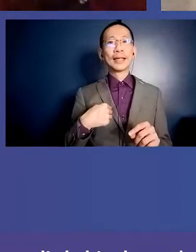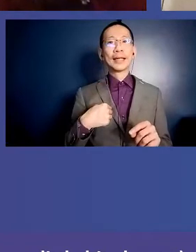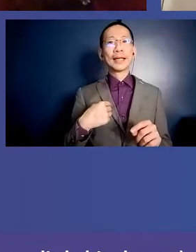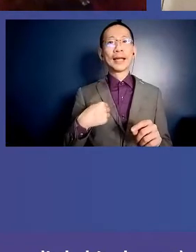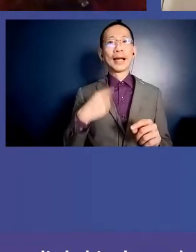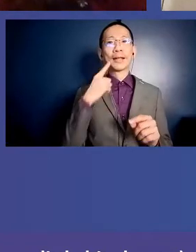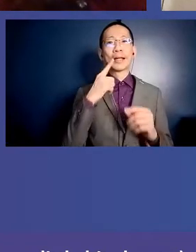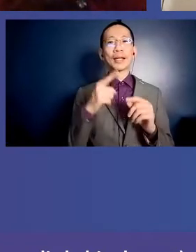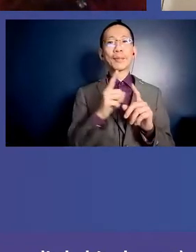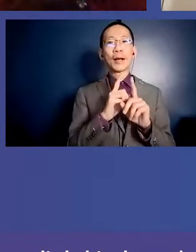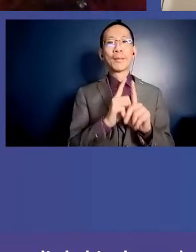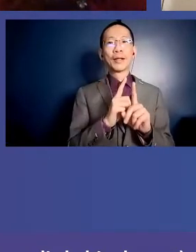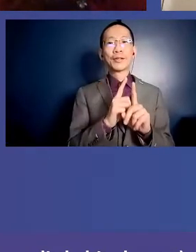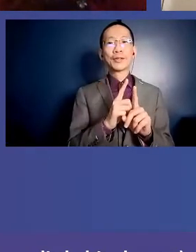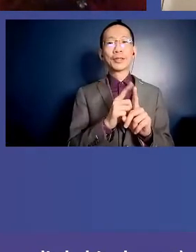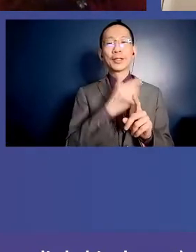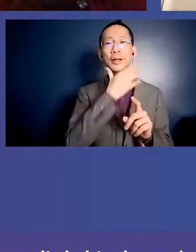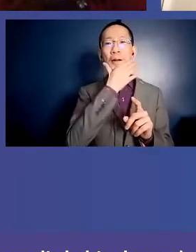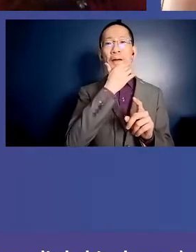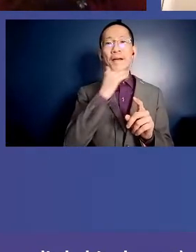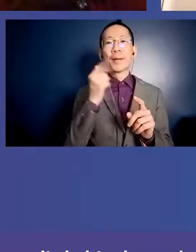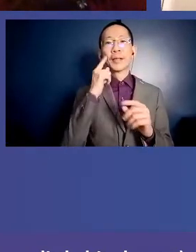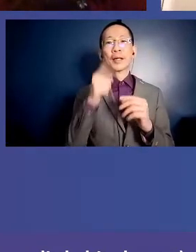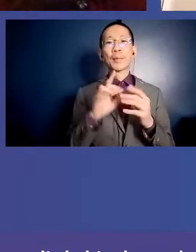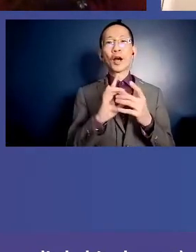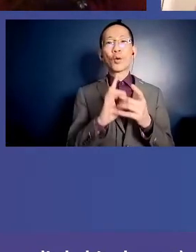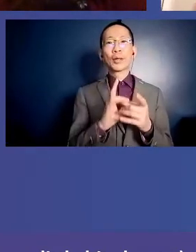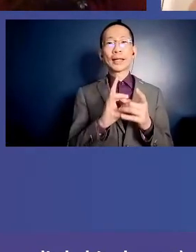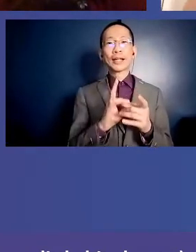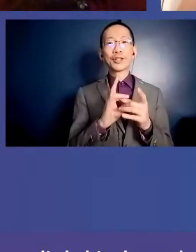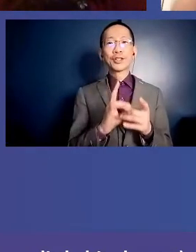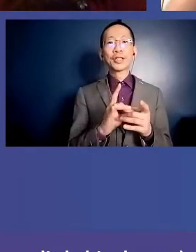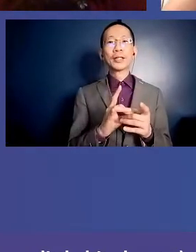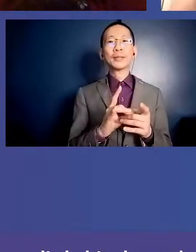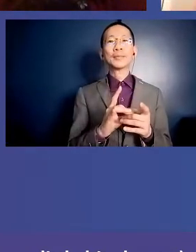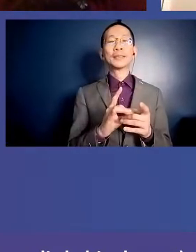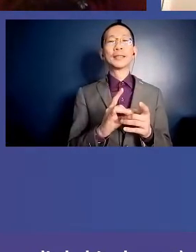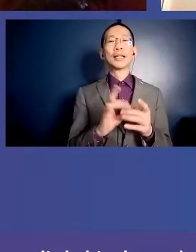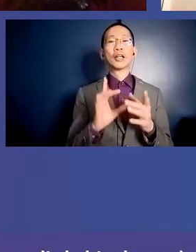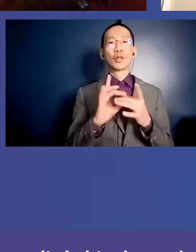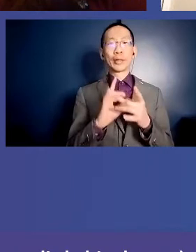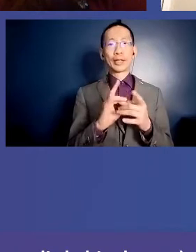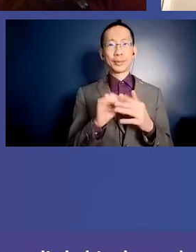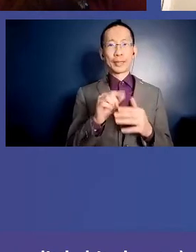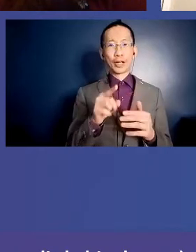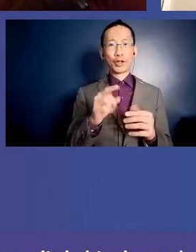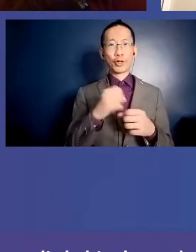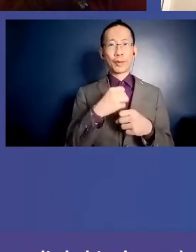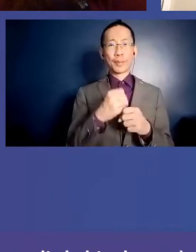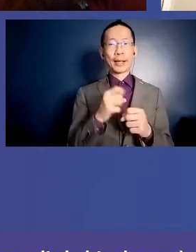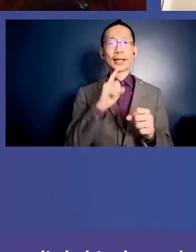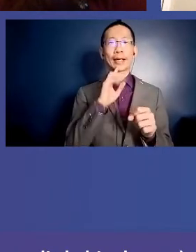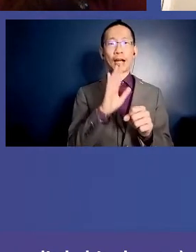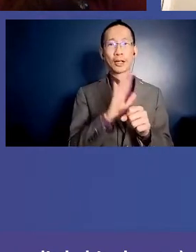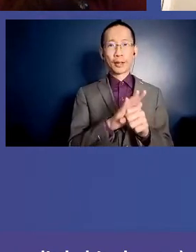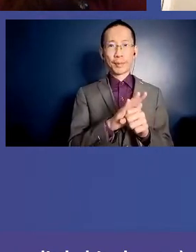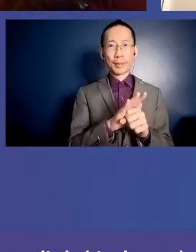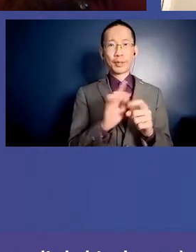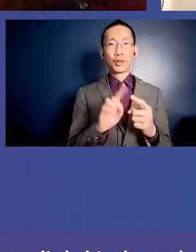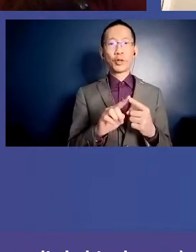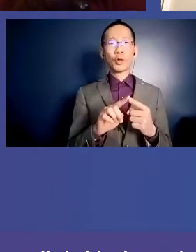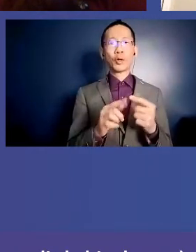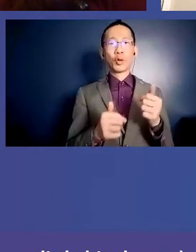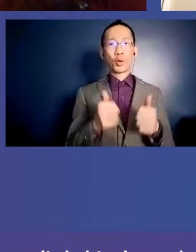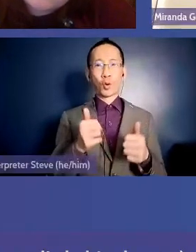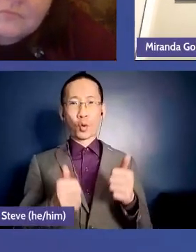about mentorship, I'm thinking about relationships, and I'm thinking about the relationships that you're making a commitment to for